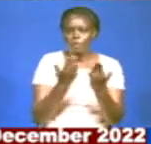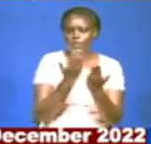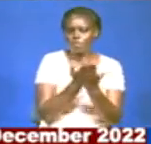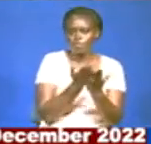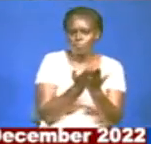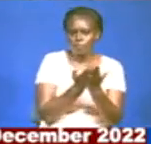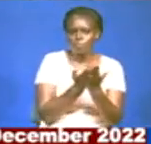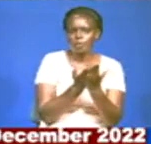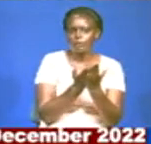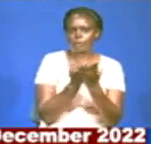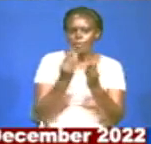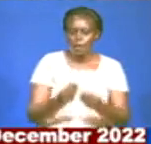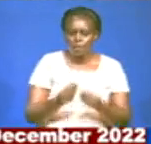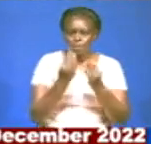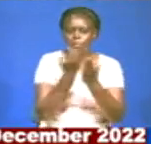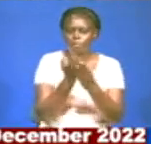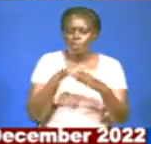shall give evidence before the Senate.